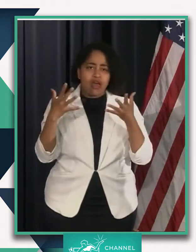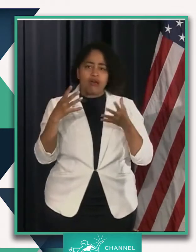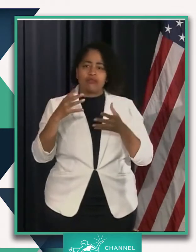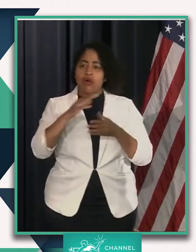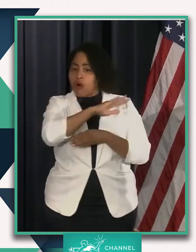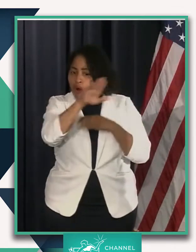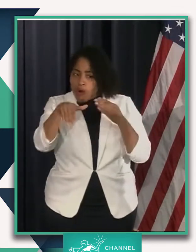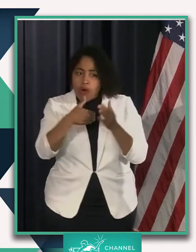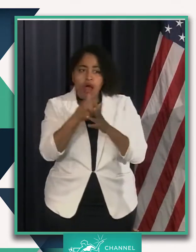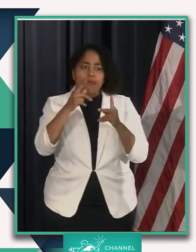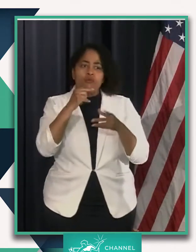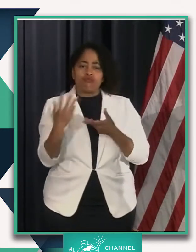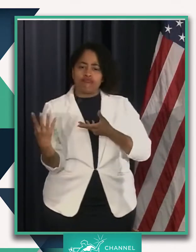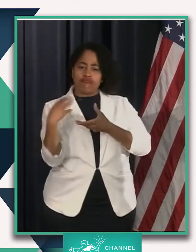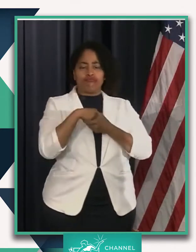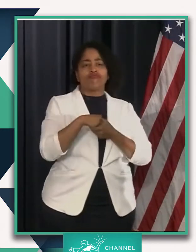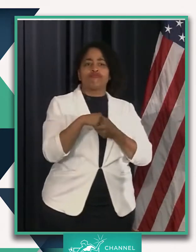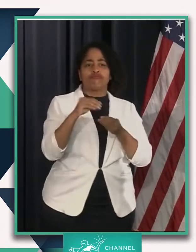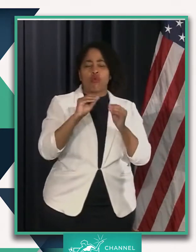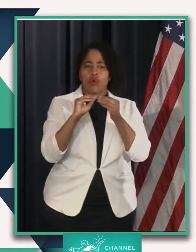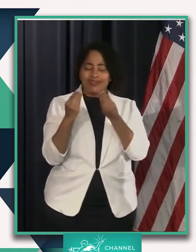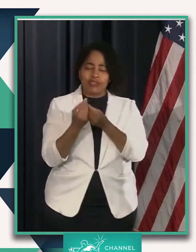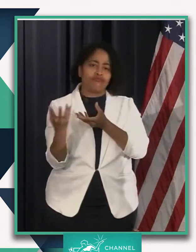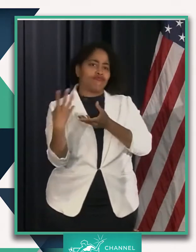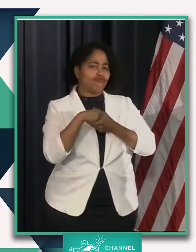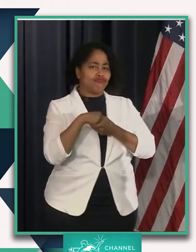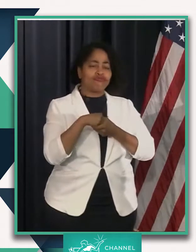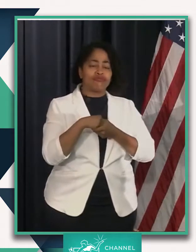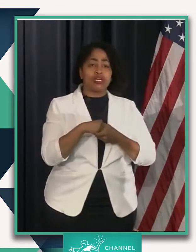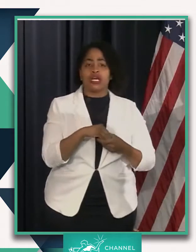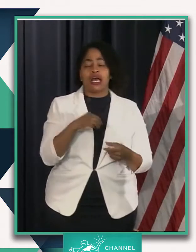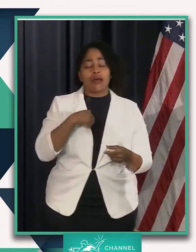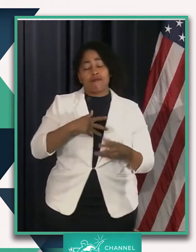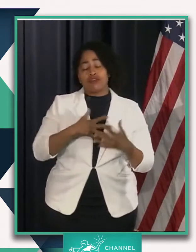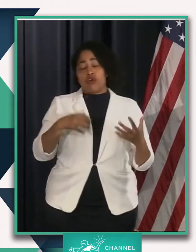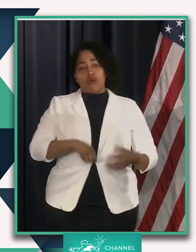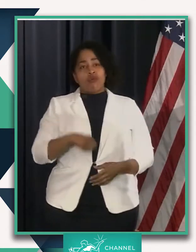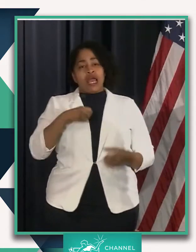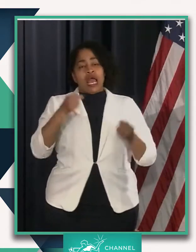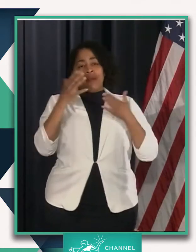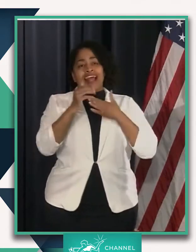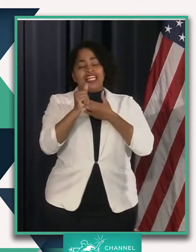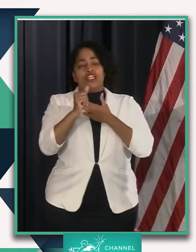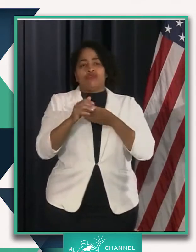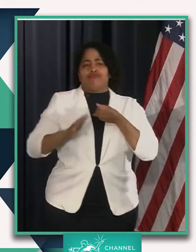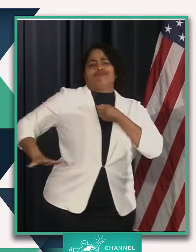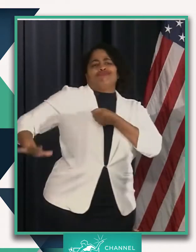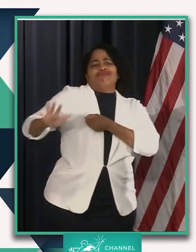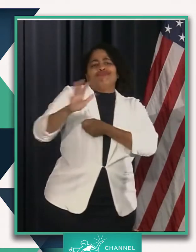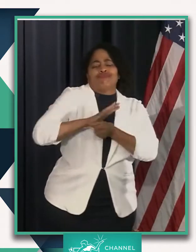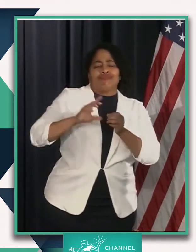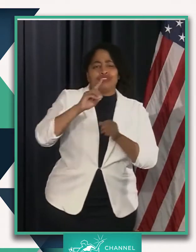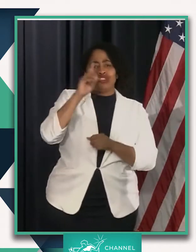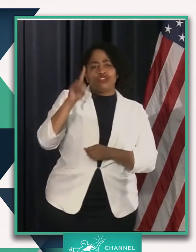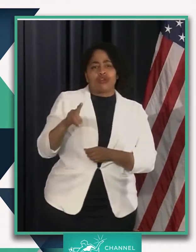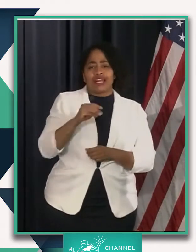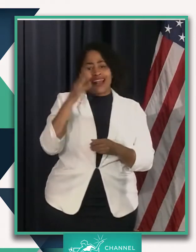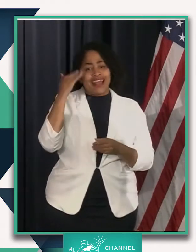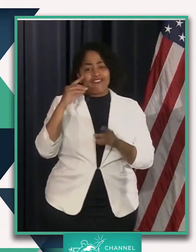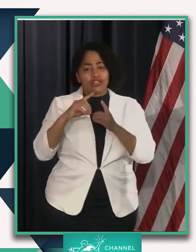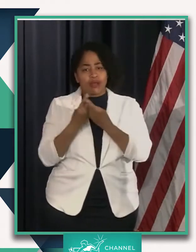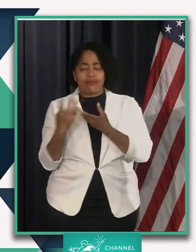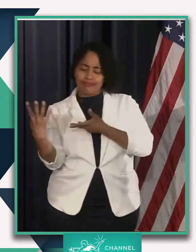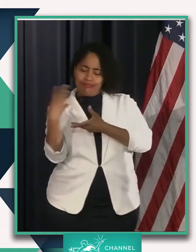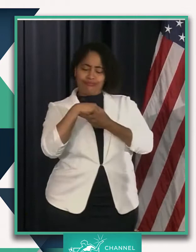here today. And I'm so thrilled and proud of how many leaders across our city and heads of departments have been part of